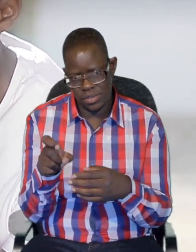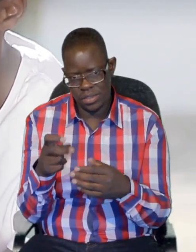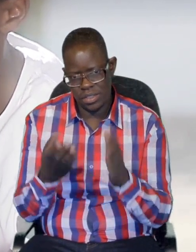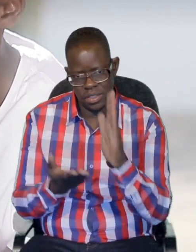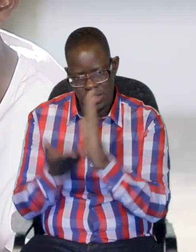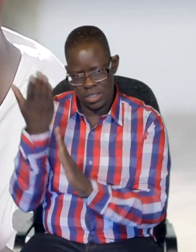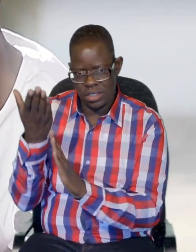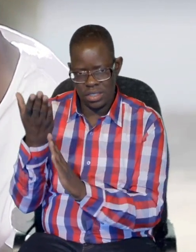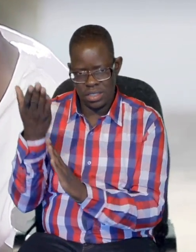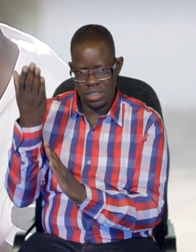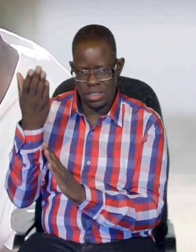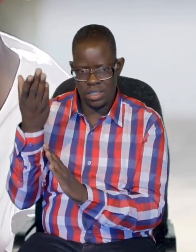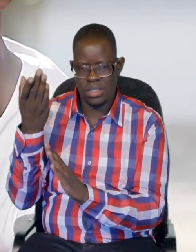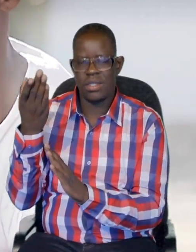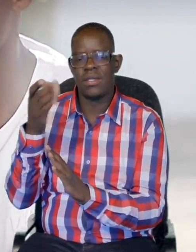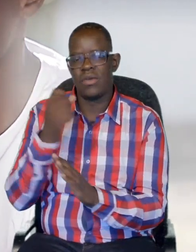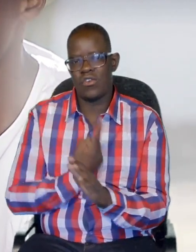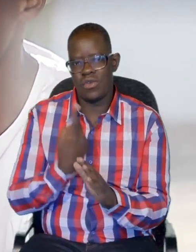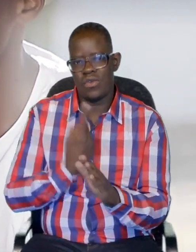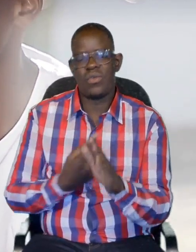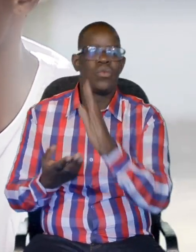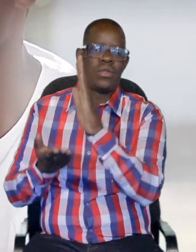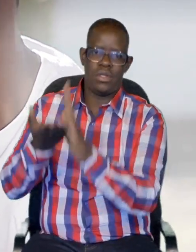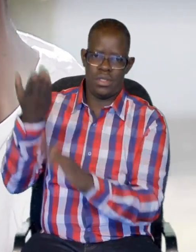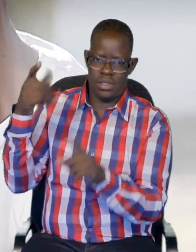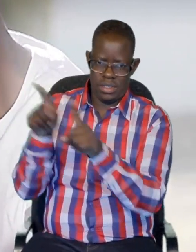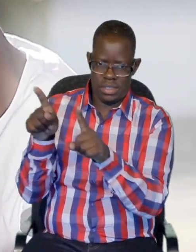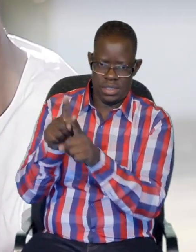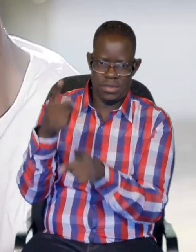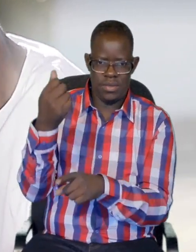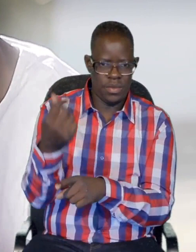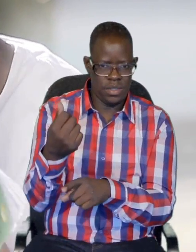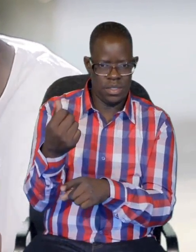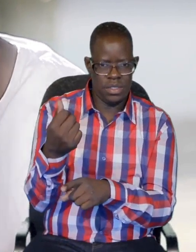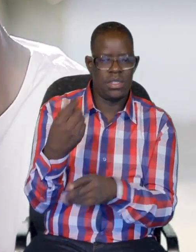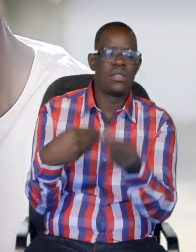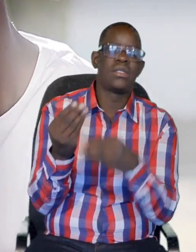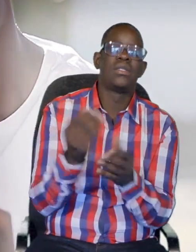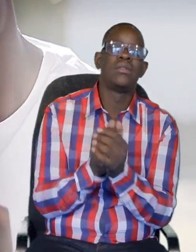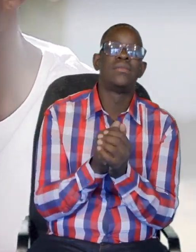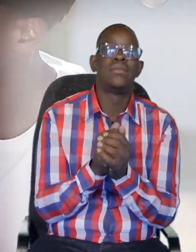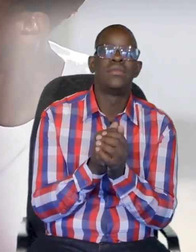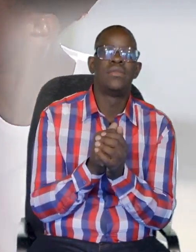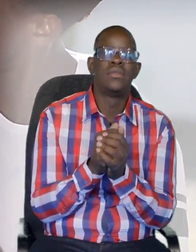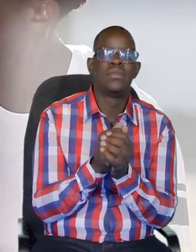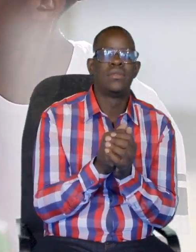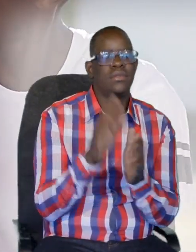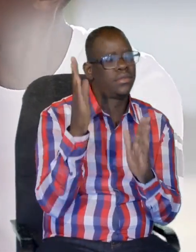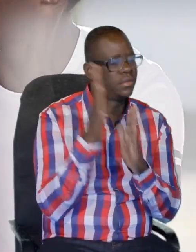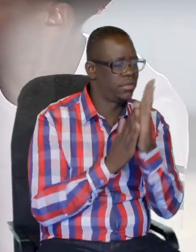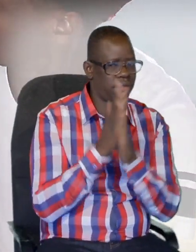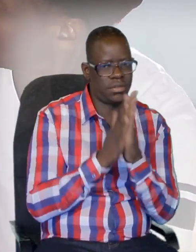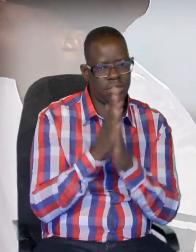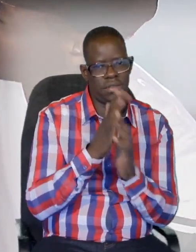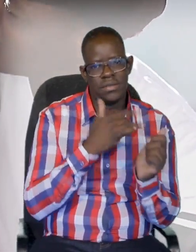with the debtors, and your owner's equity will increase with the same amount with sales. Wow, that is so interesting.